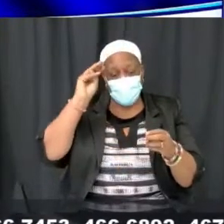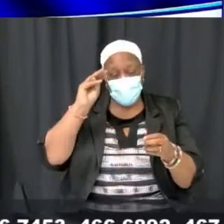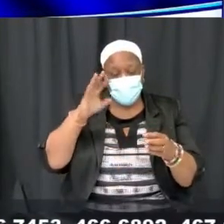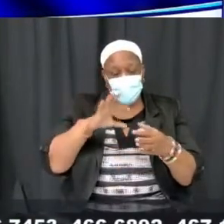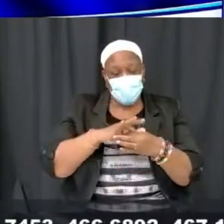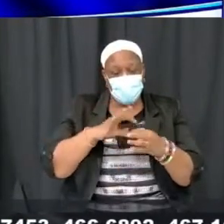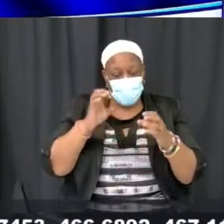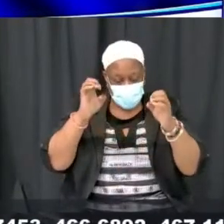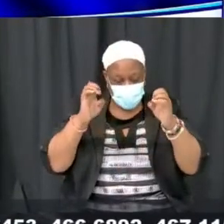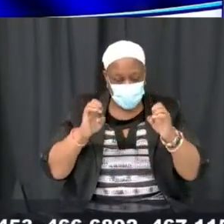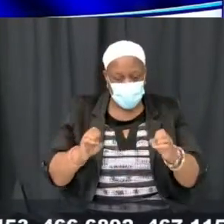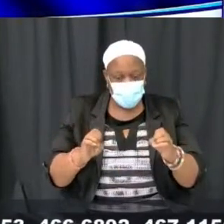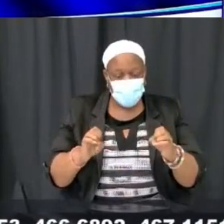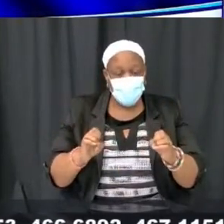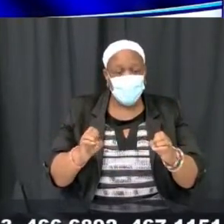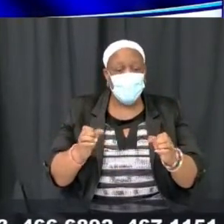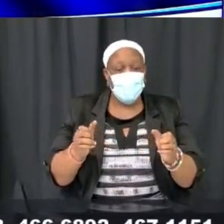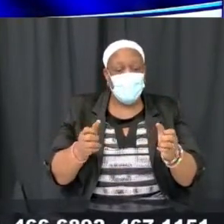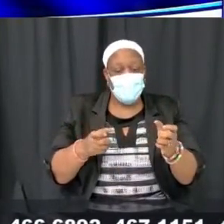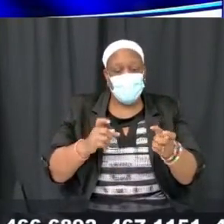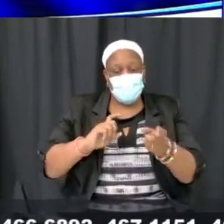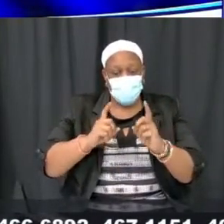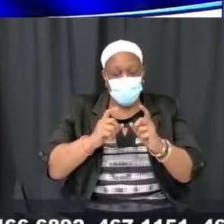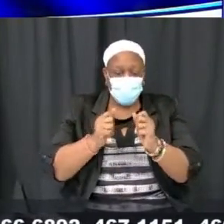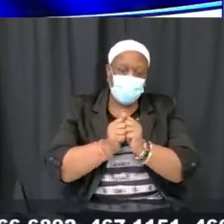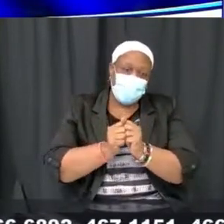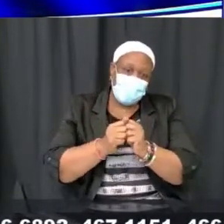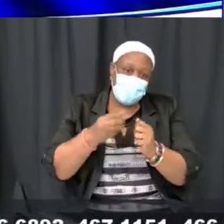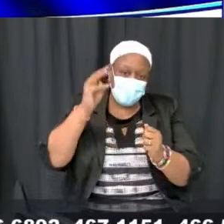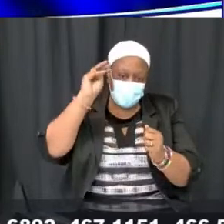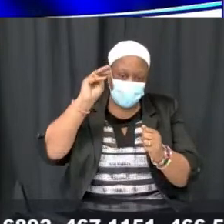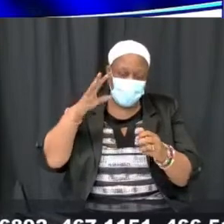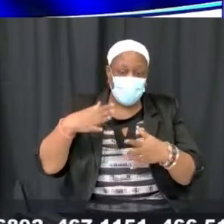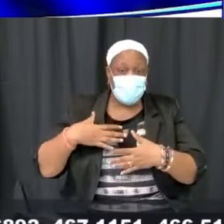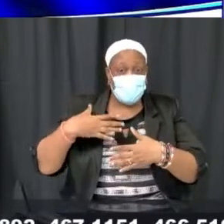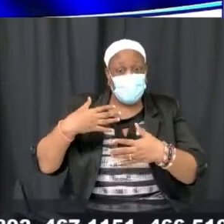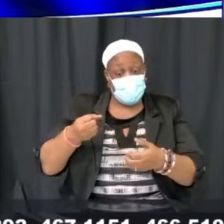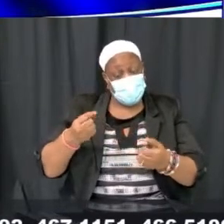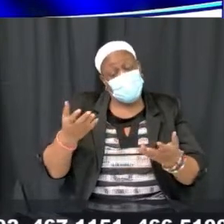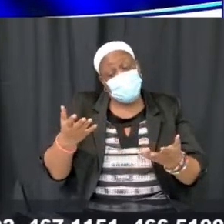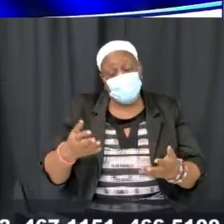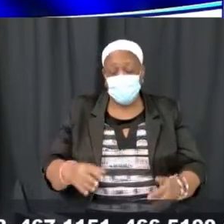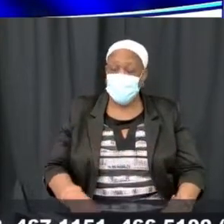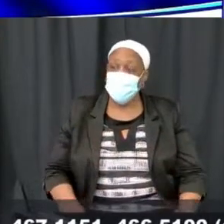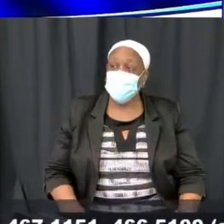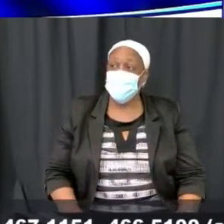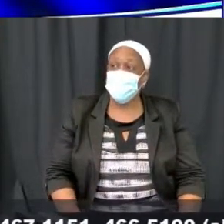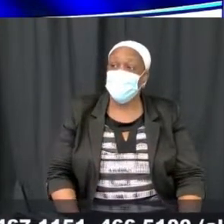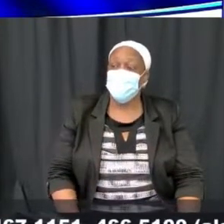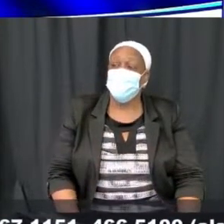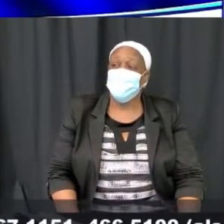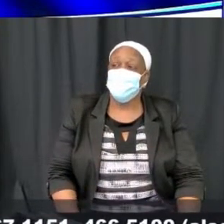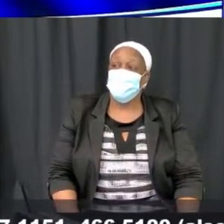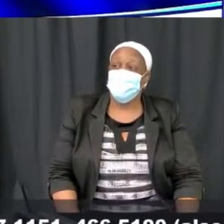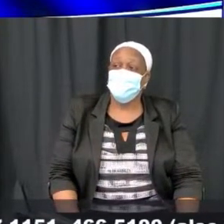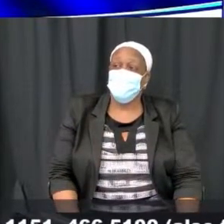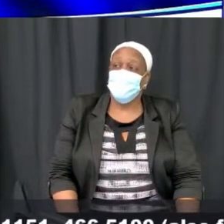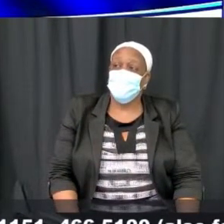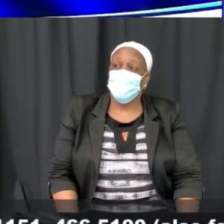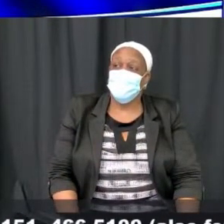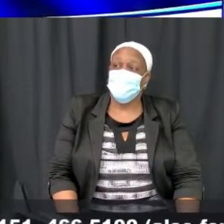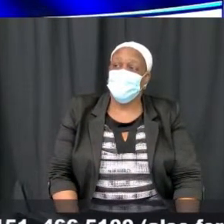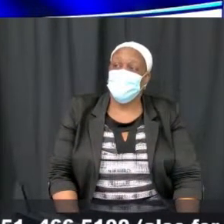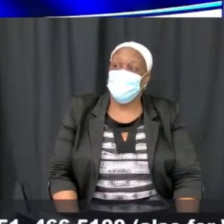with the Ministry of Health and other stakeholders such as the task force, National COVID-19 Task Force. And we